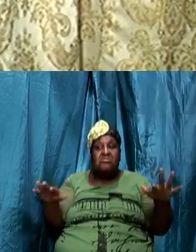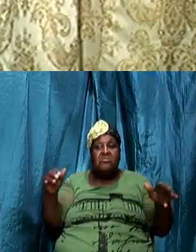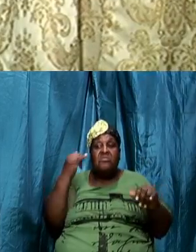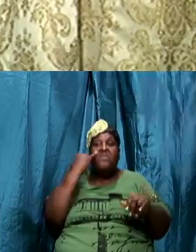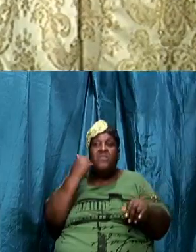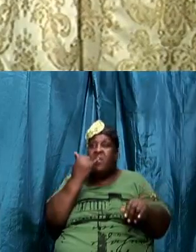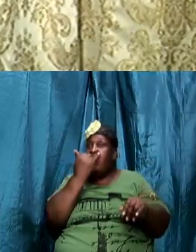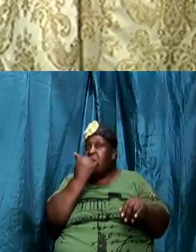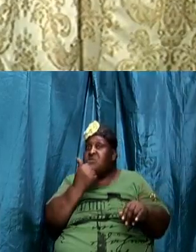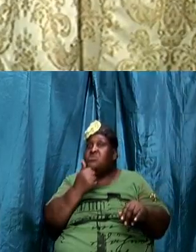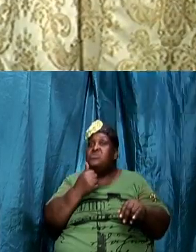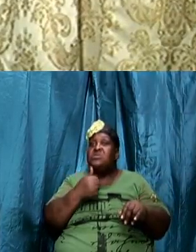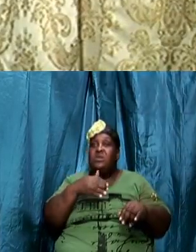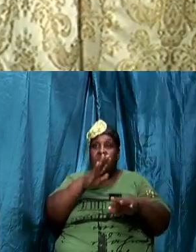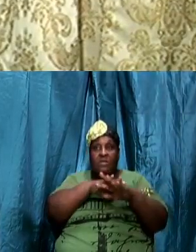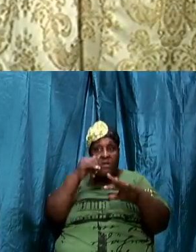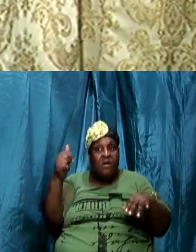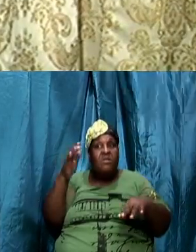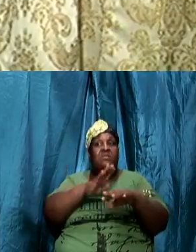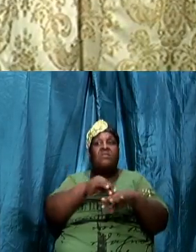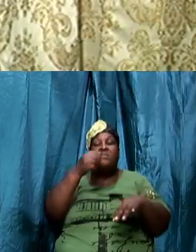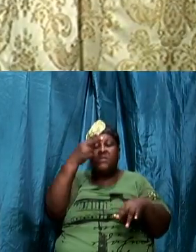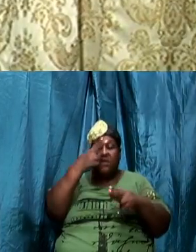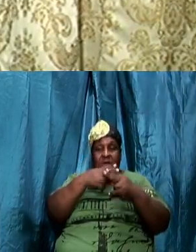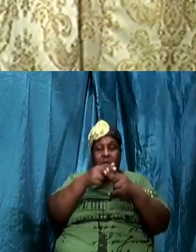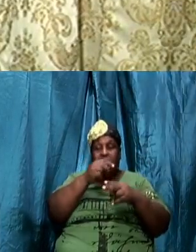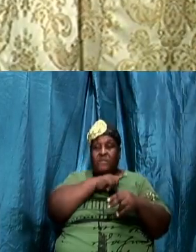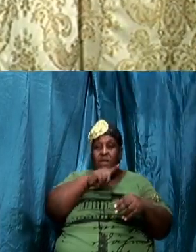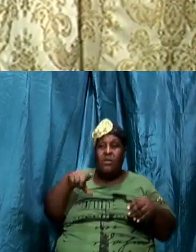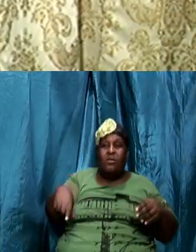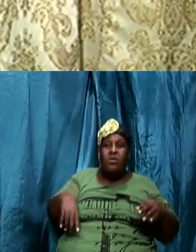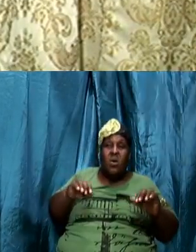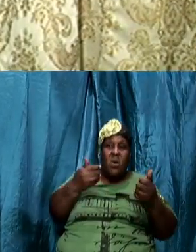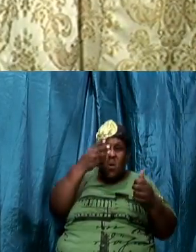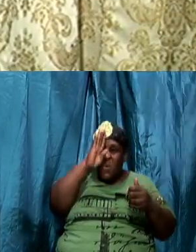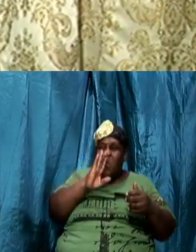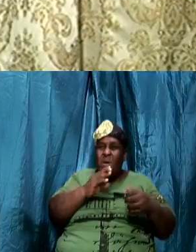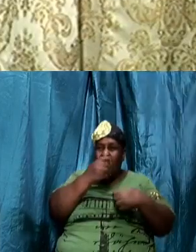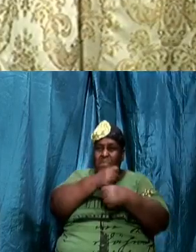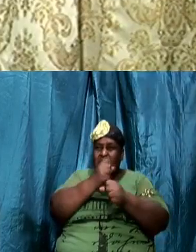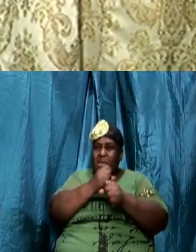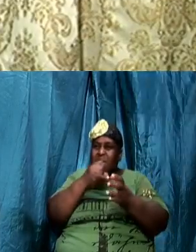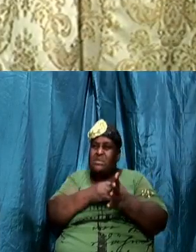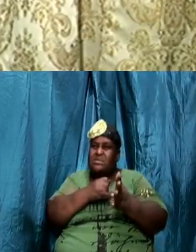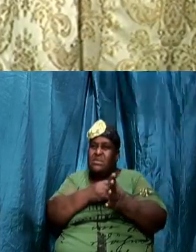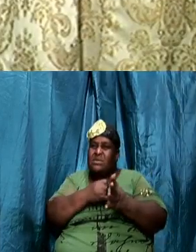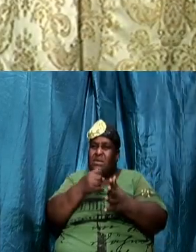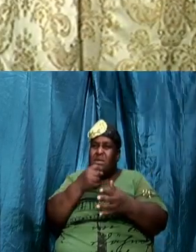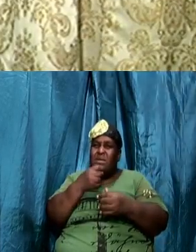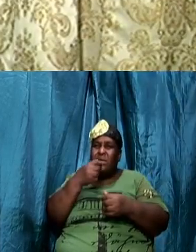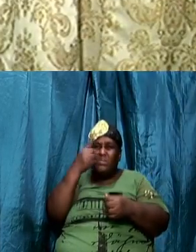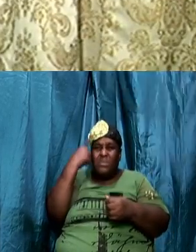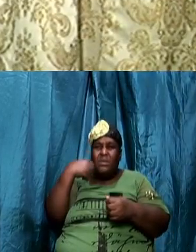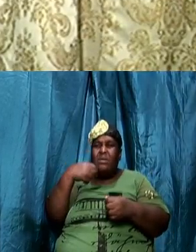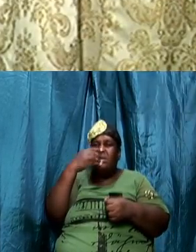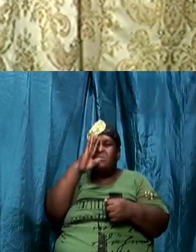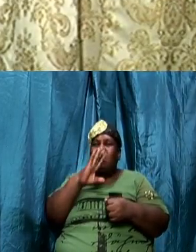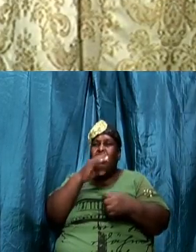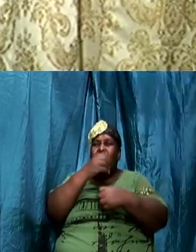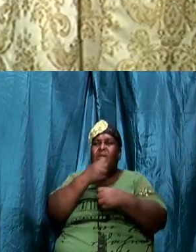And they were calling on the name of the Lord. But how God allowed that? Because God always allows some